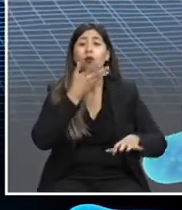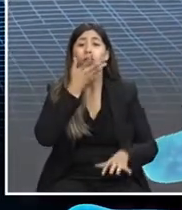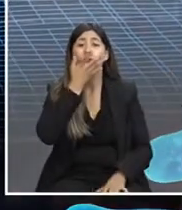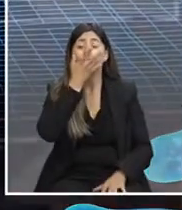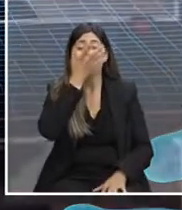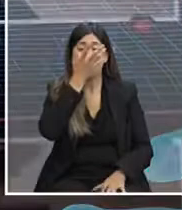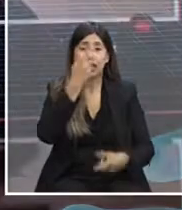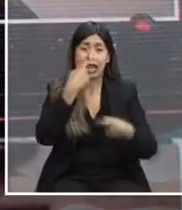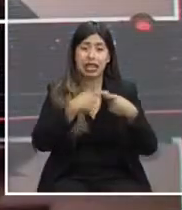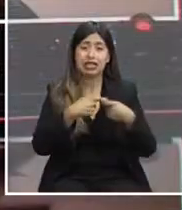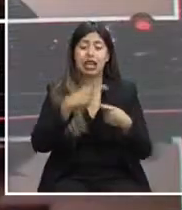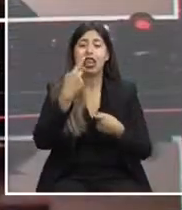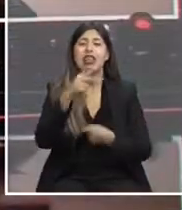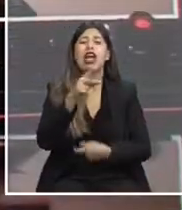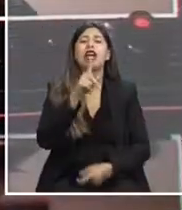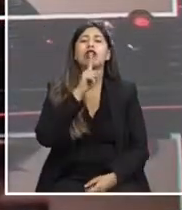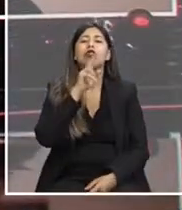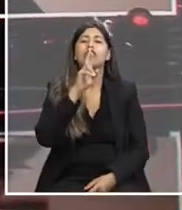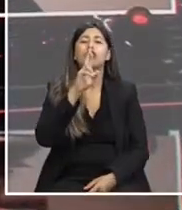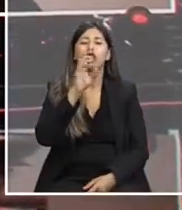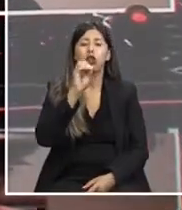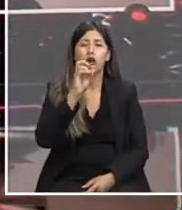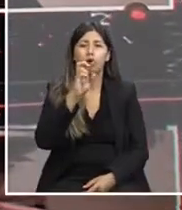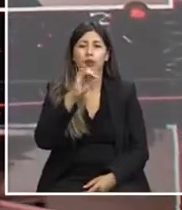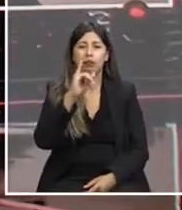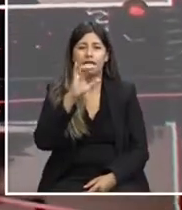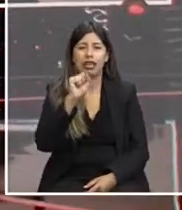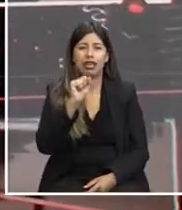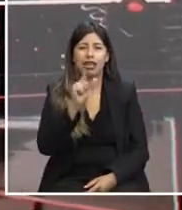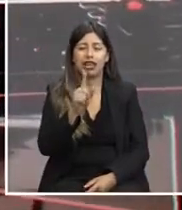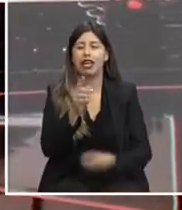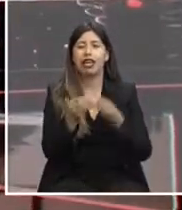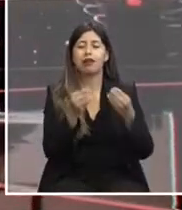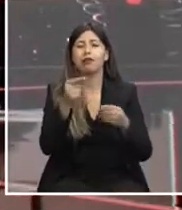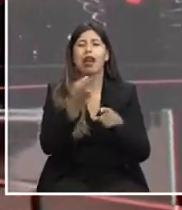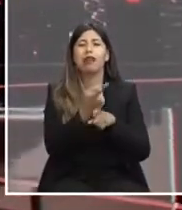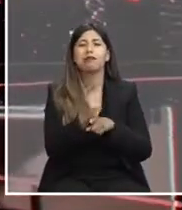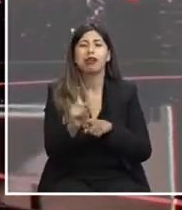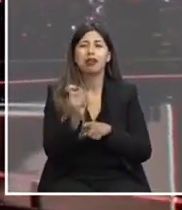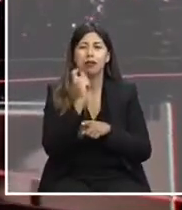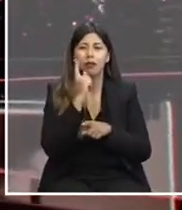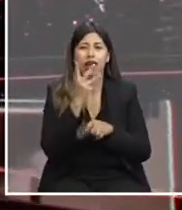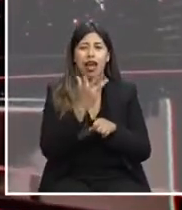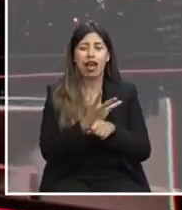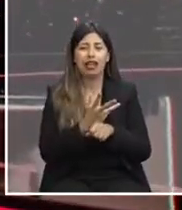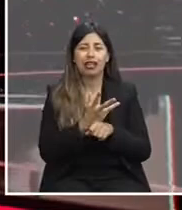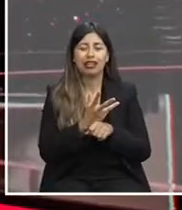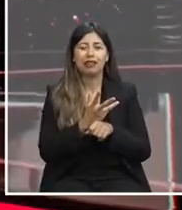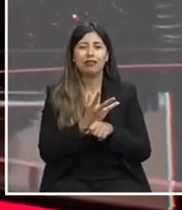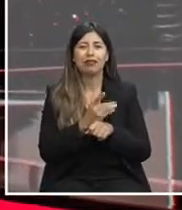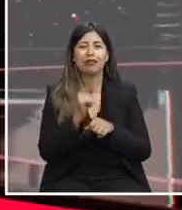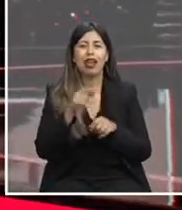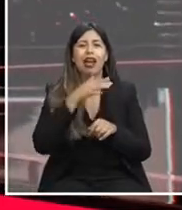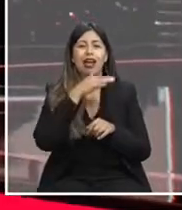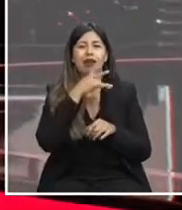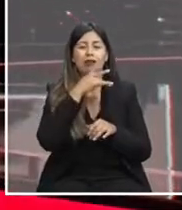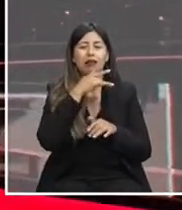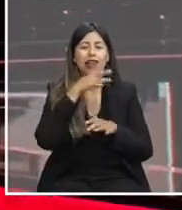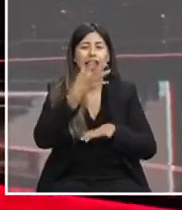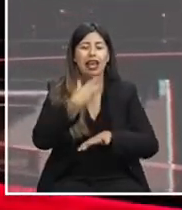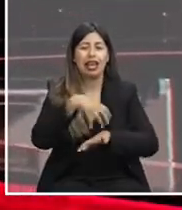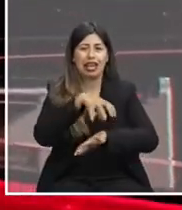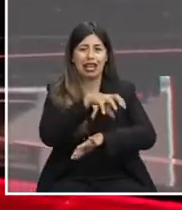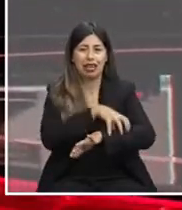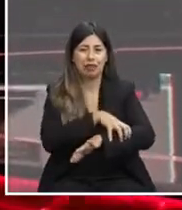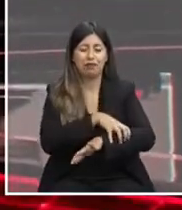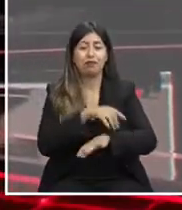what existential threats they pose to water in the region. First, I'm going to talk a bit about the climate of this